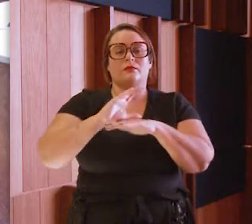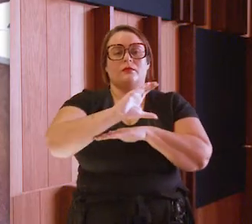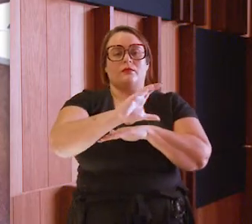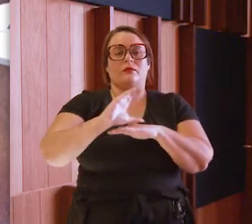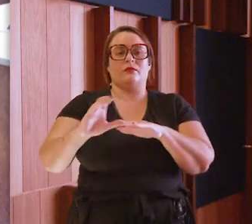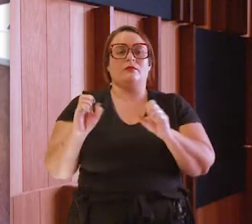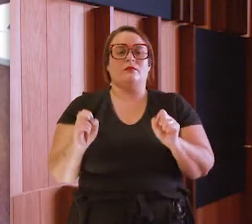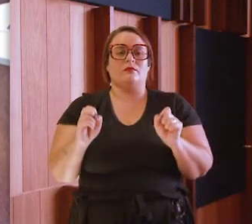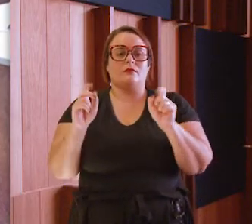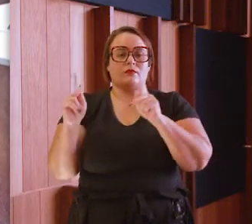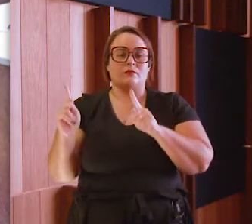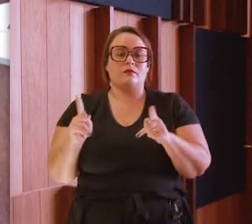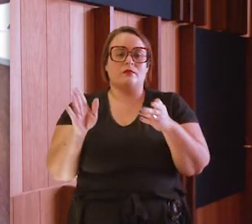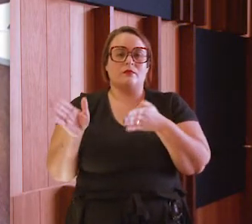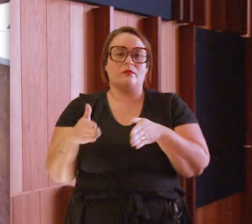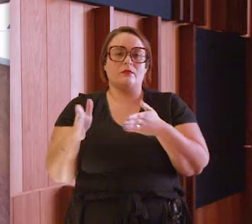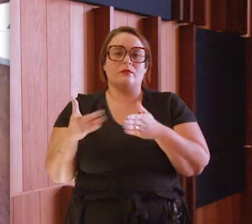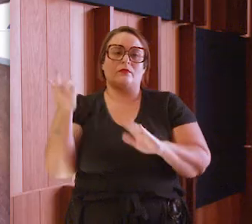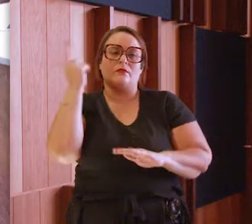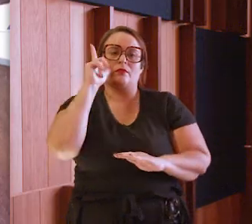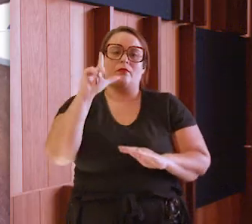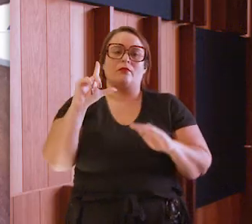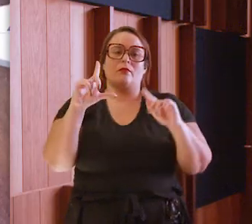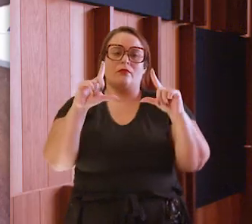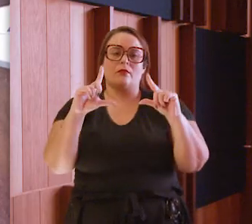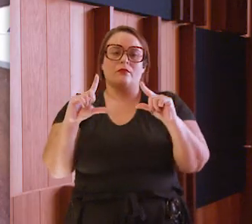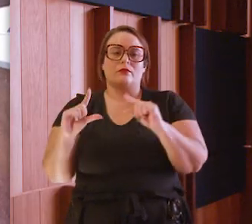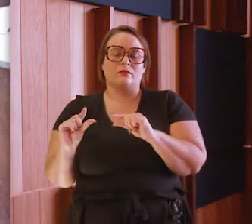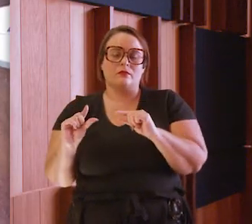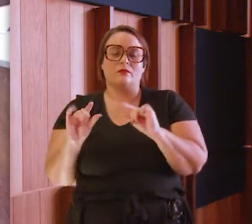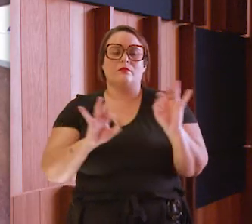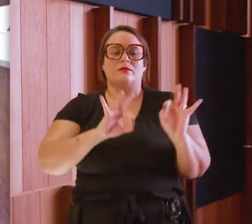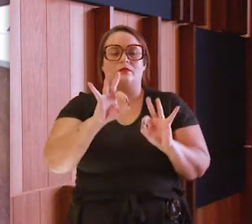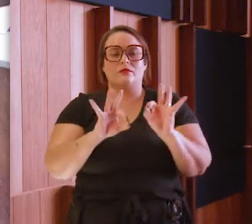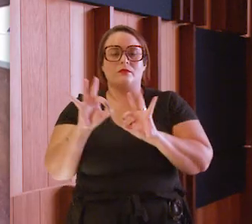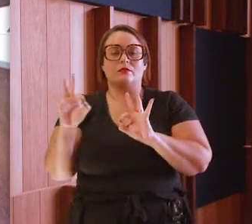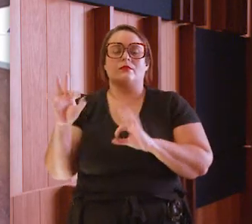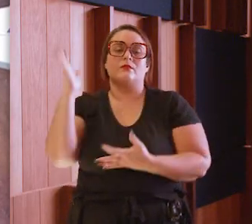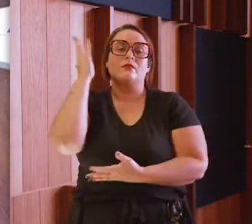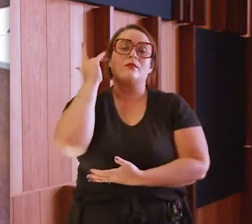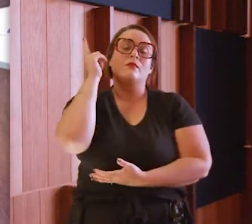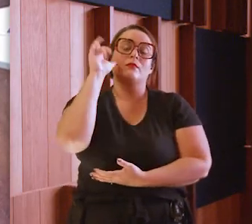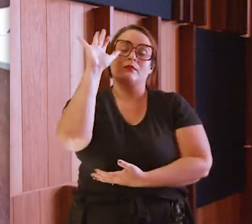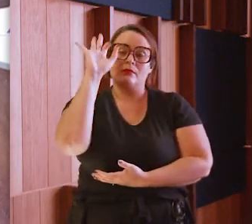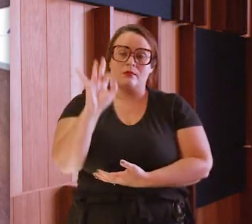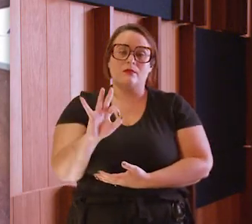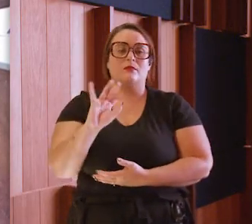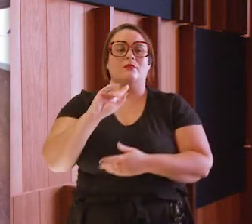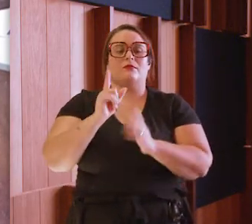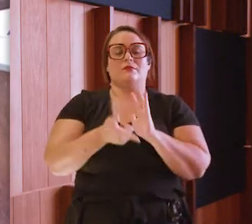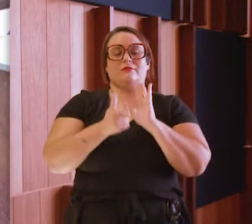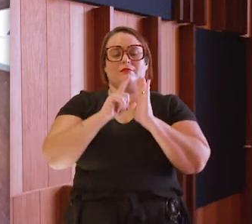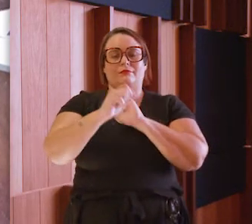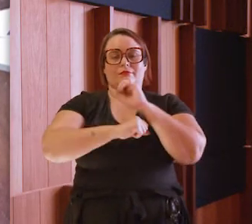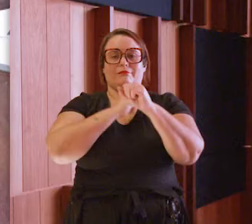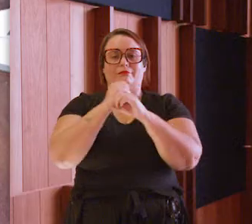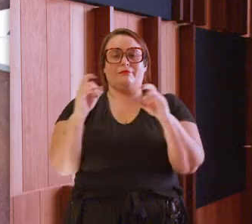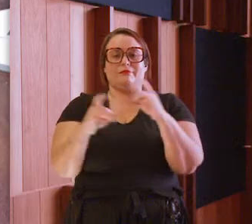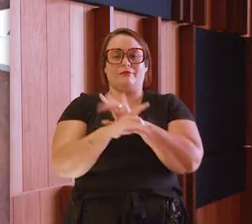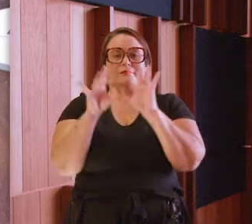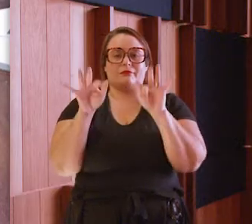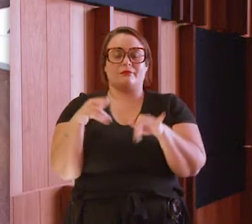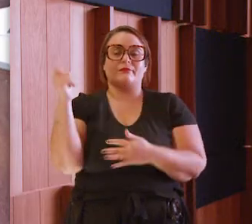that before you finish the year, you actually capture 99% of your correct transfer pricing. And remember, that